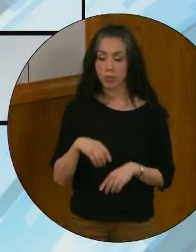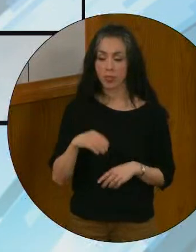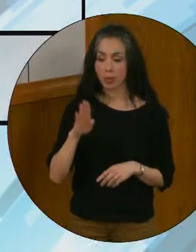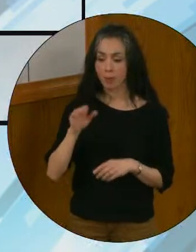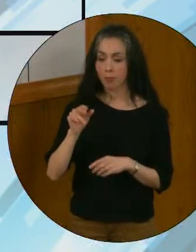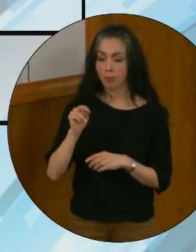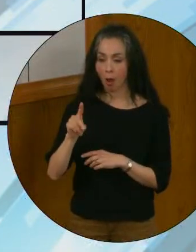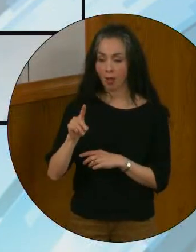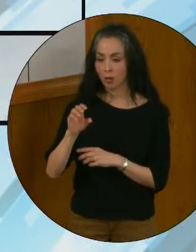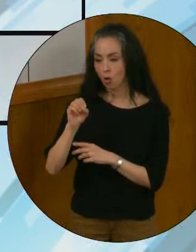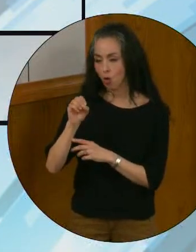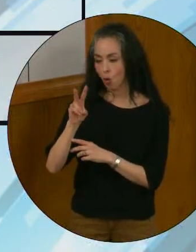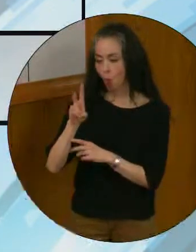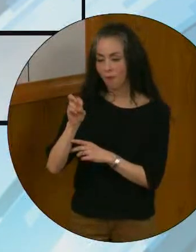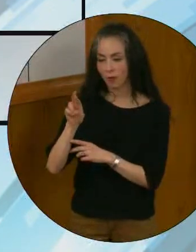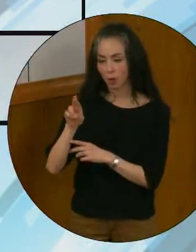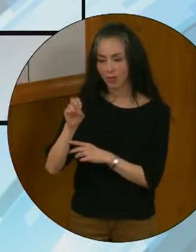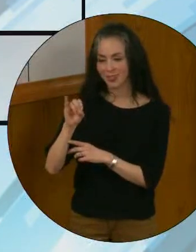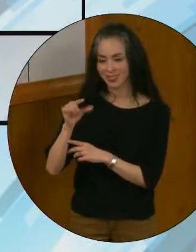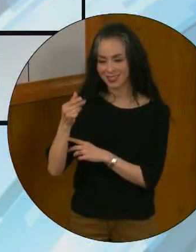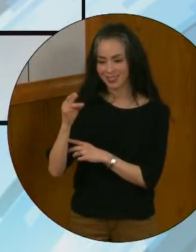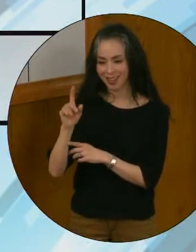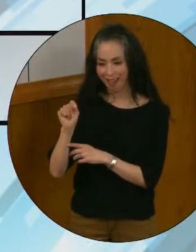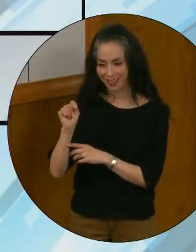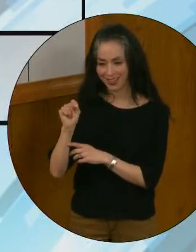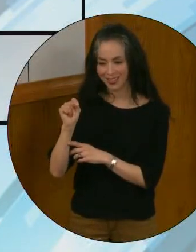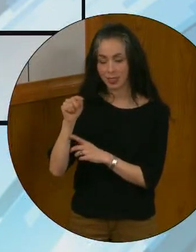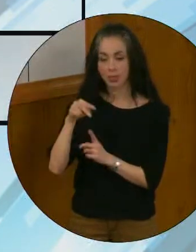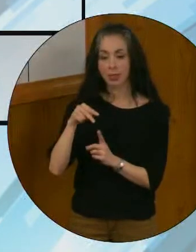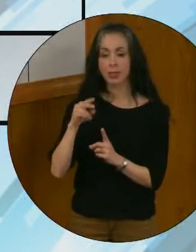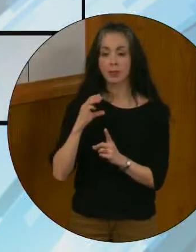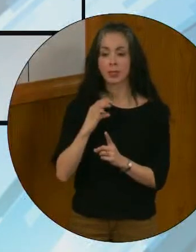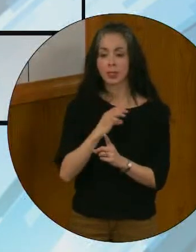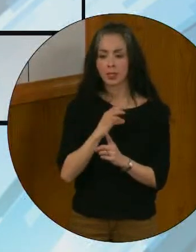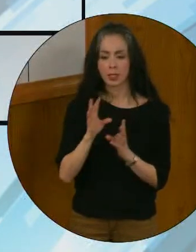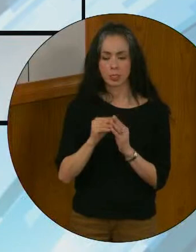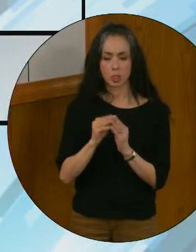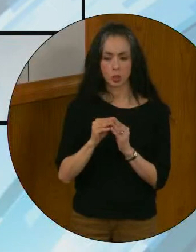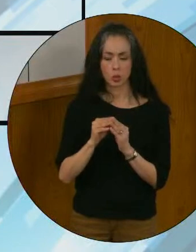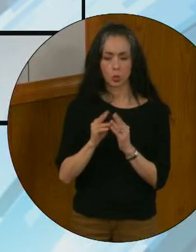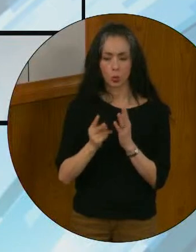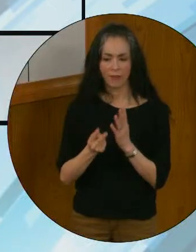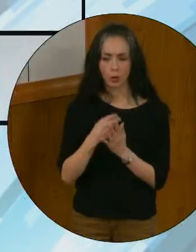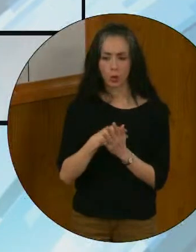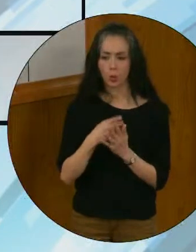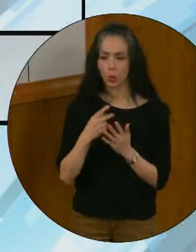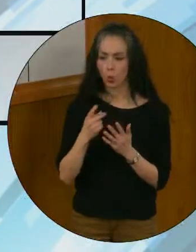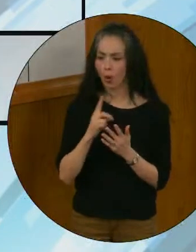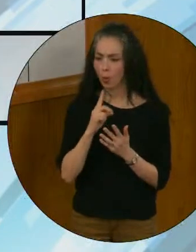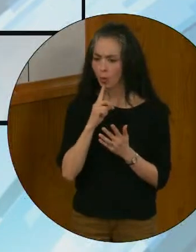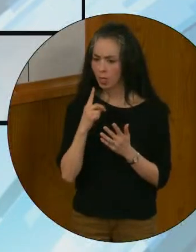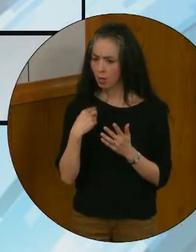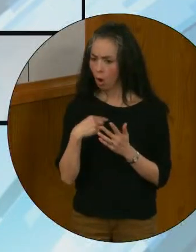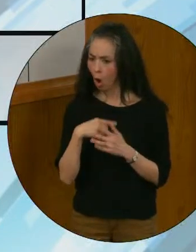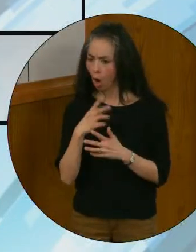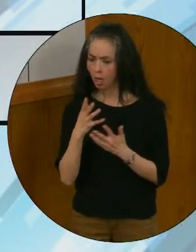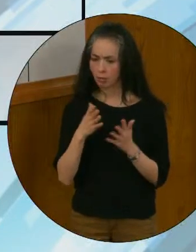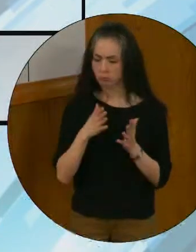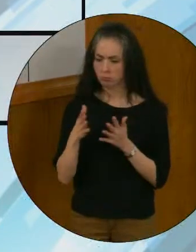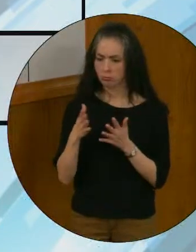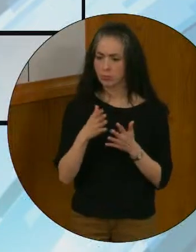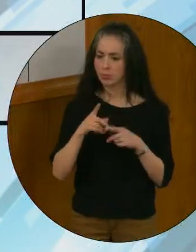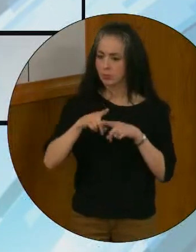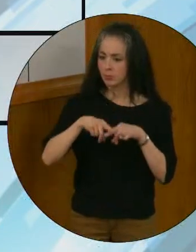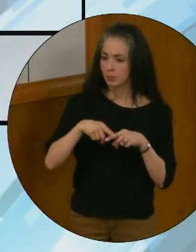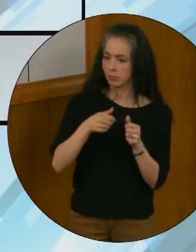Bond Oversight Committee is to review where we are based on the bond that